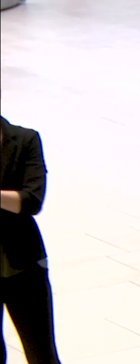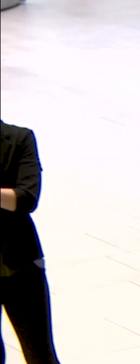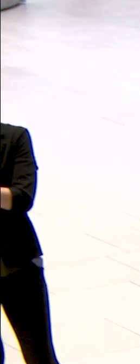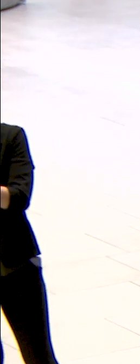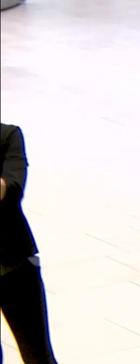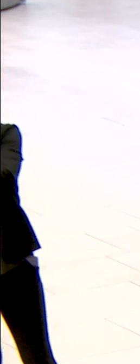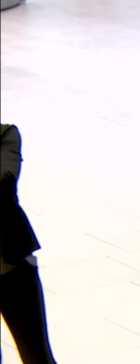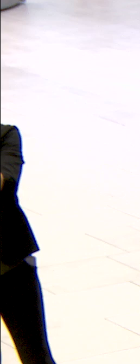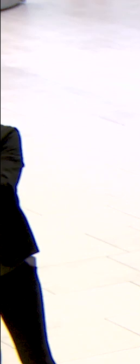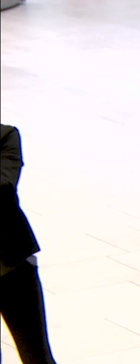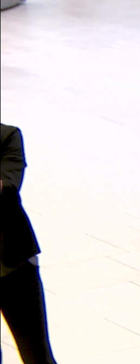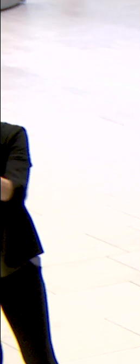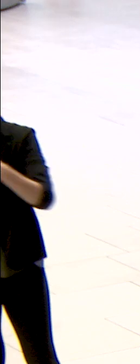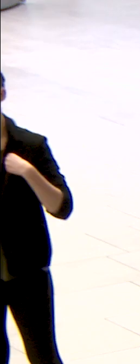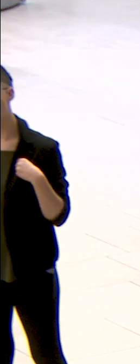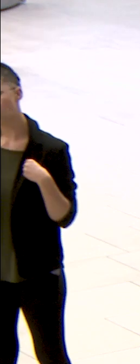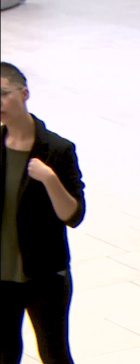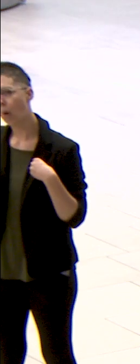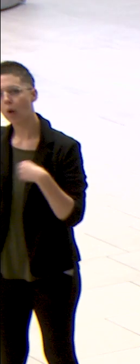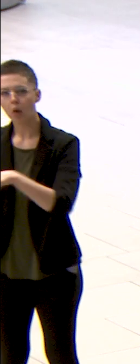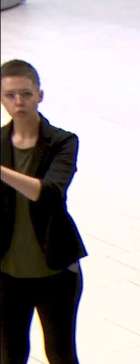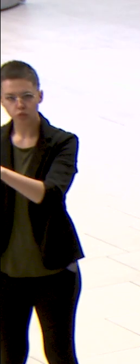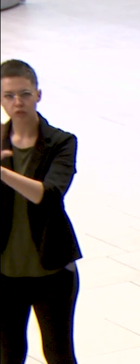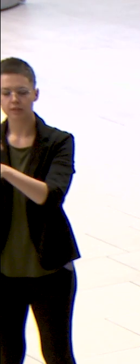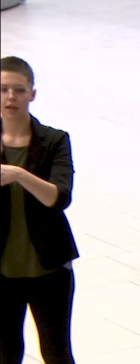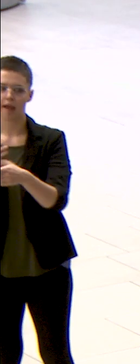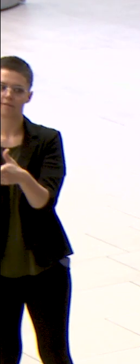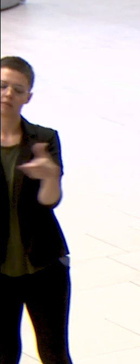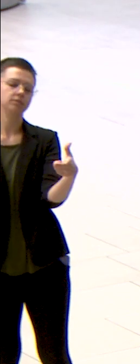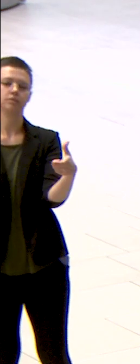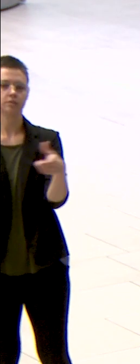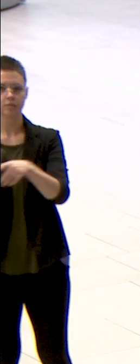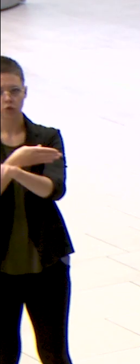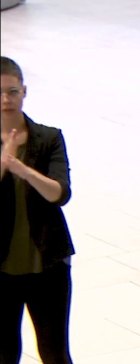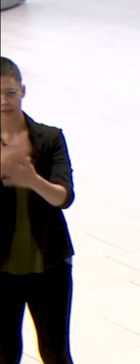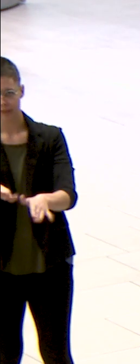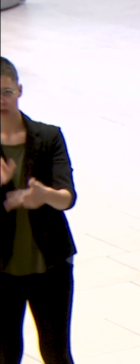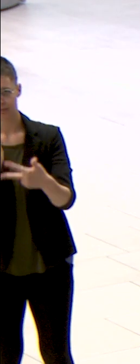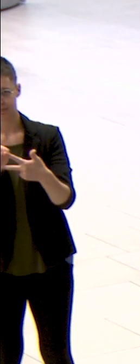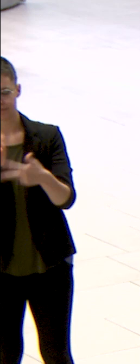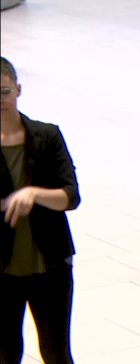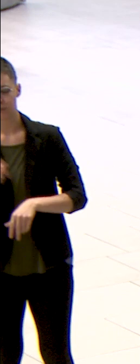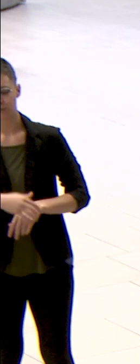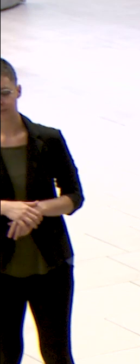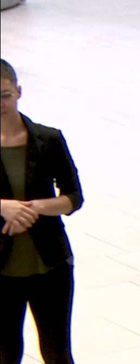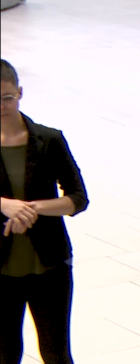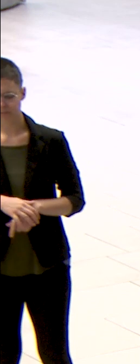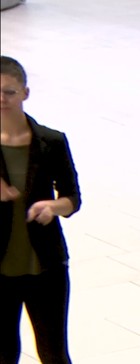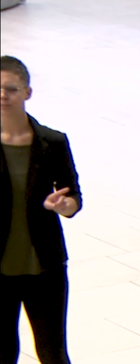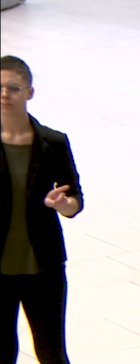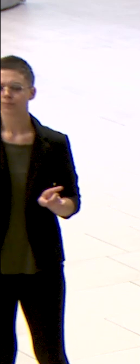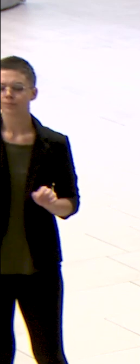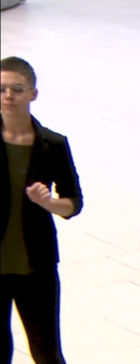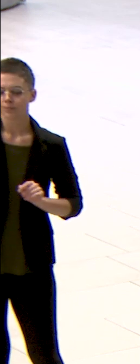Works, and then they still have a really robust music division that's kind of the bread and the butter. So here's, at